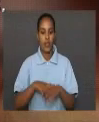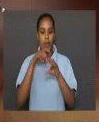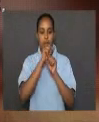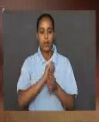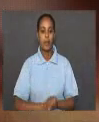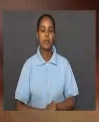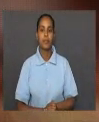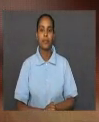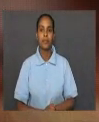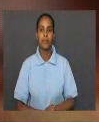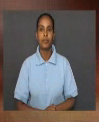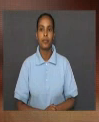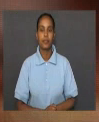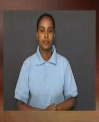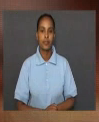Time's up!